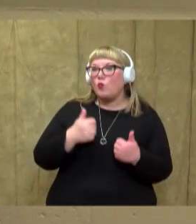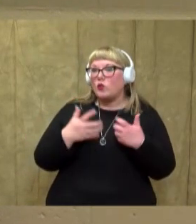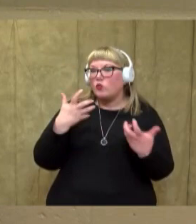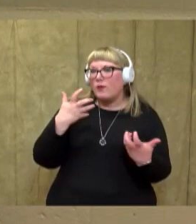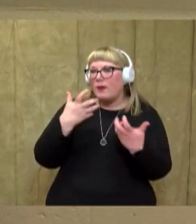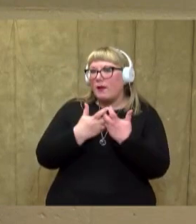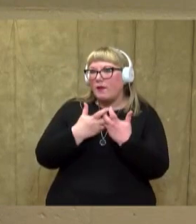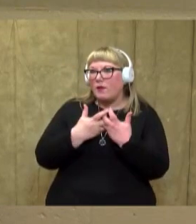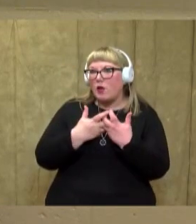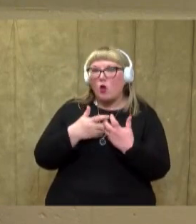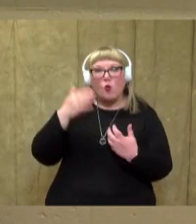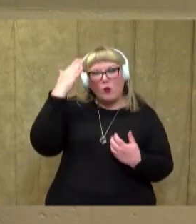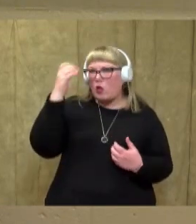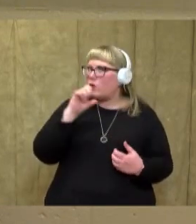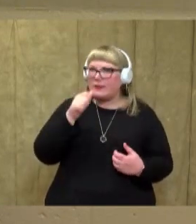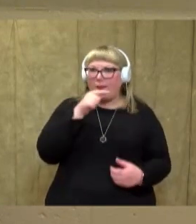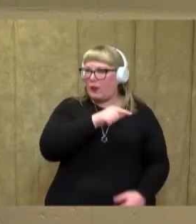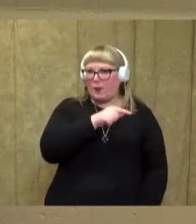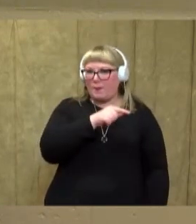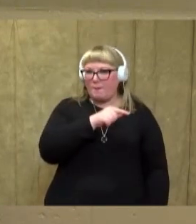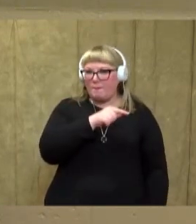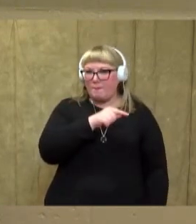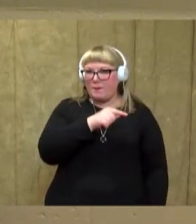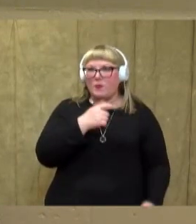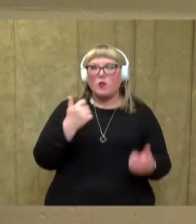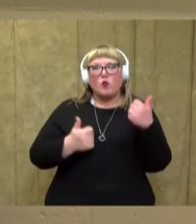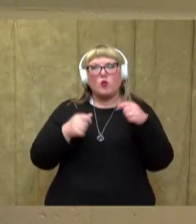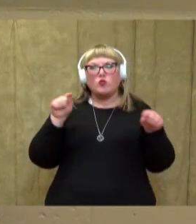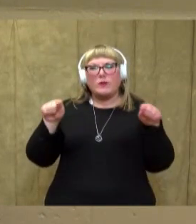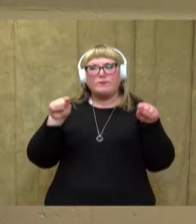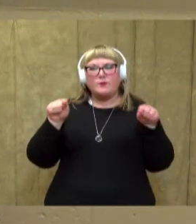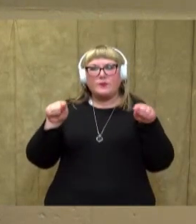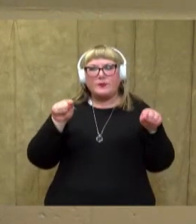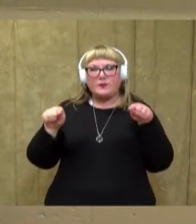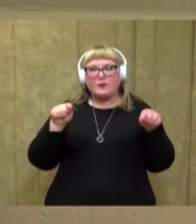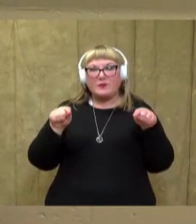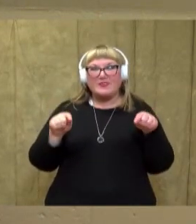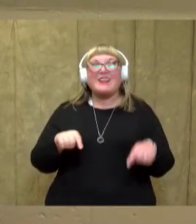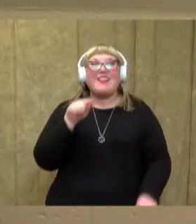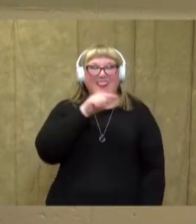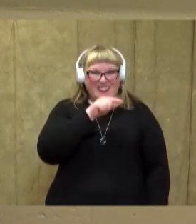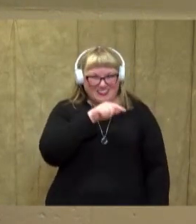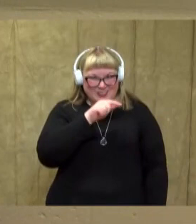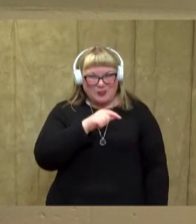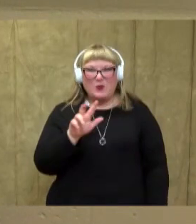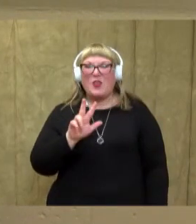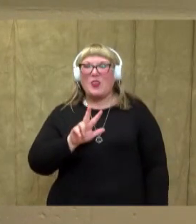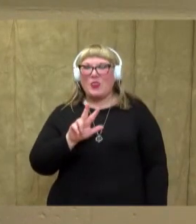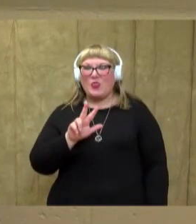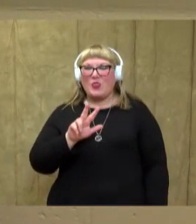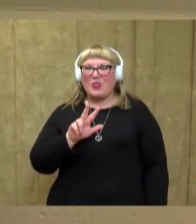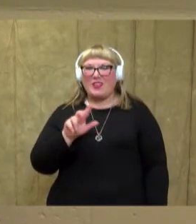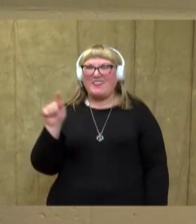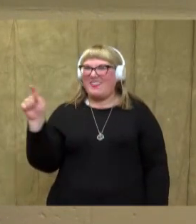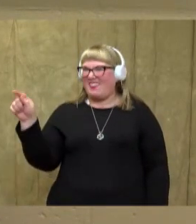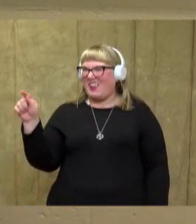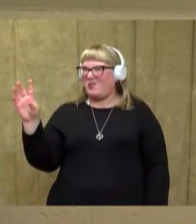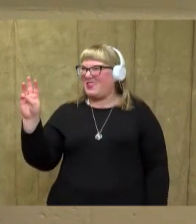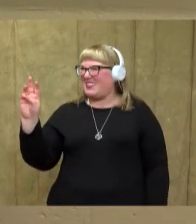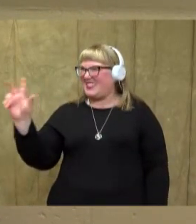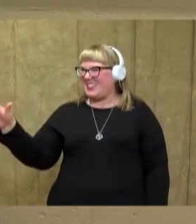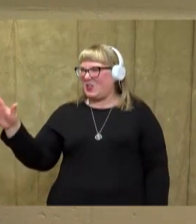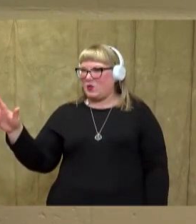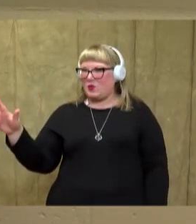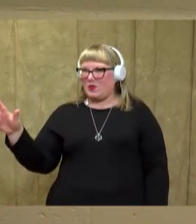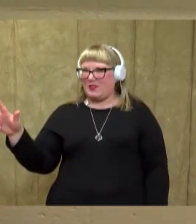it would be? We know it's not this one. Which of these two numbers? It's this one. This one is 63 because it has